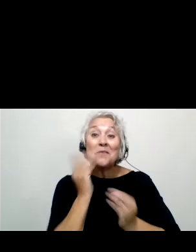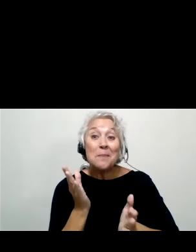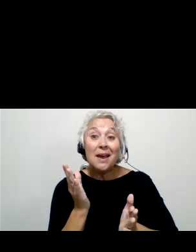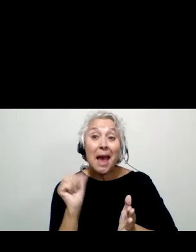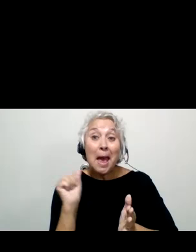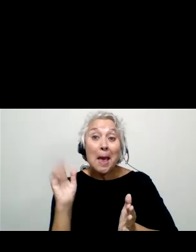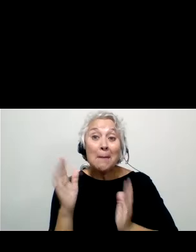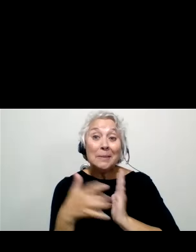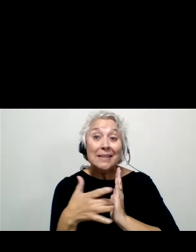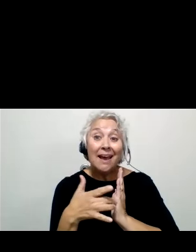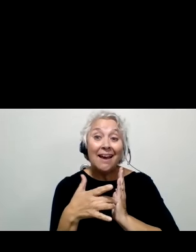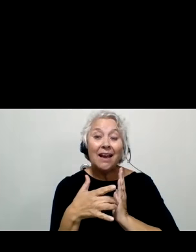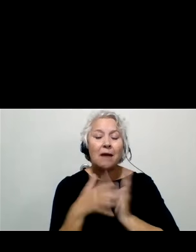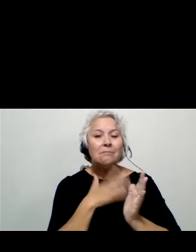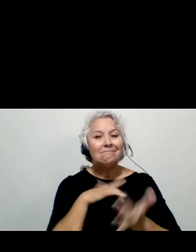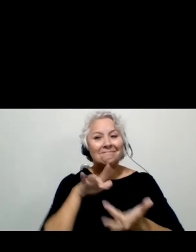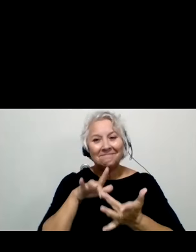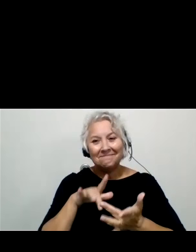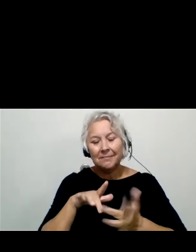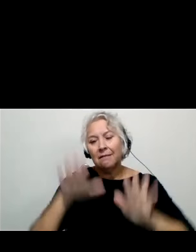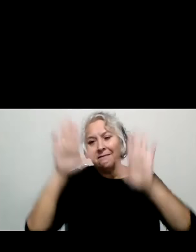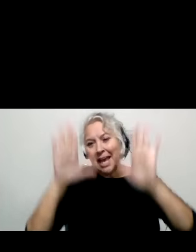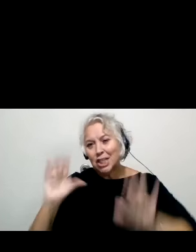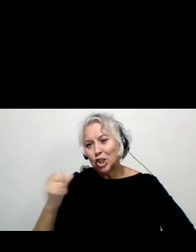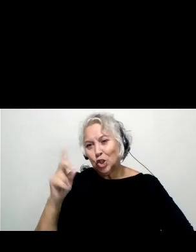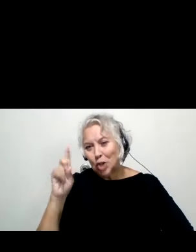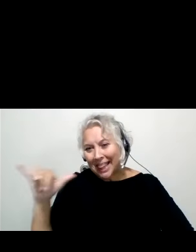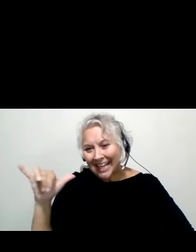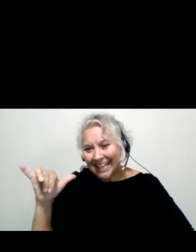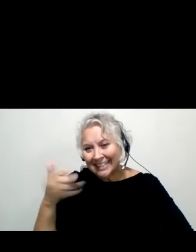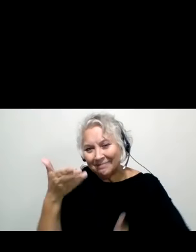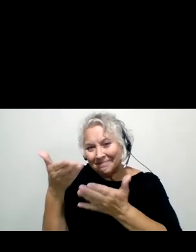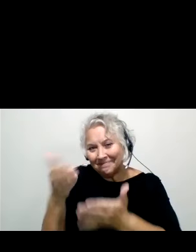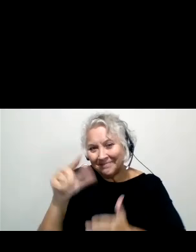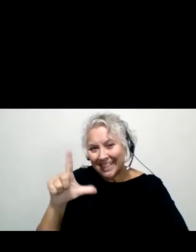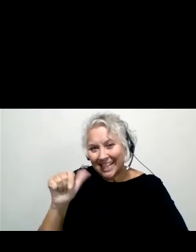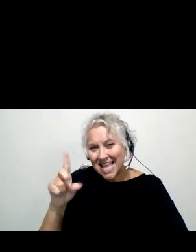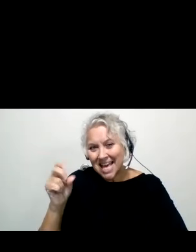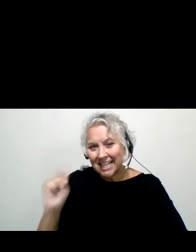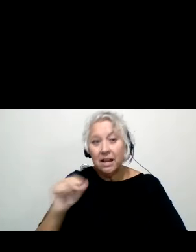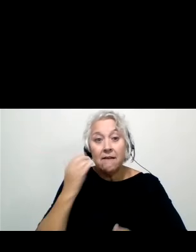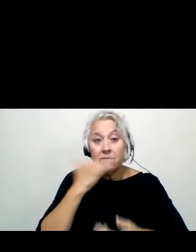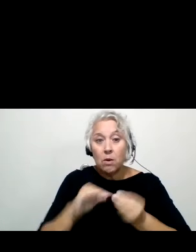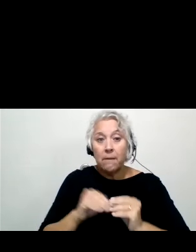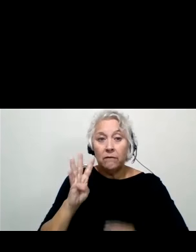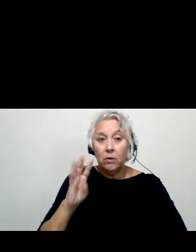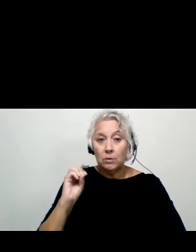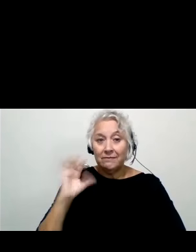Tech services, please contact the fabulous Shelley Gladden. Her phone number is